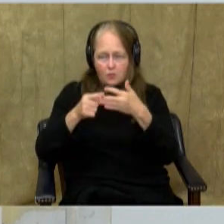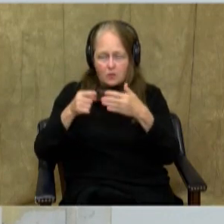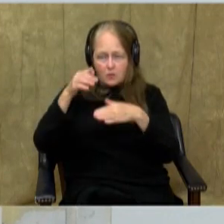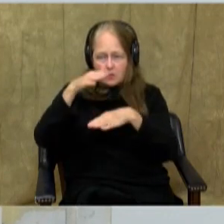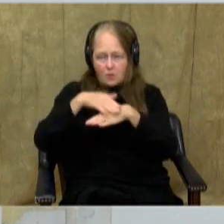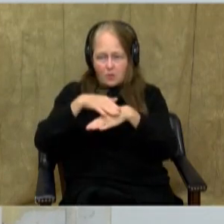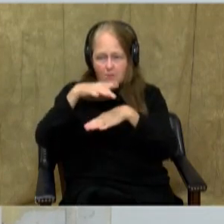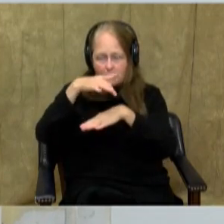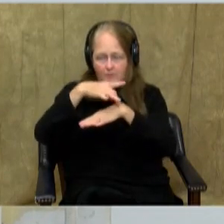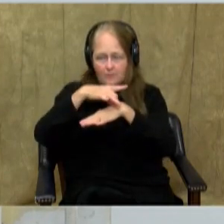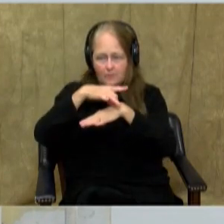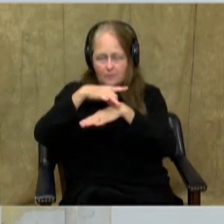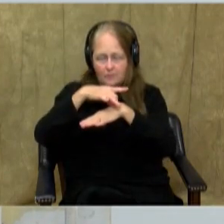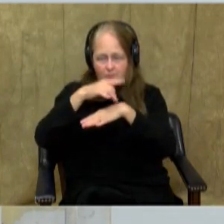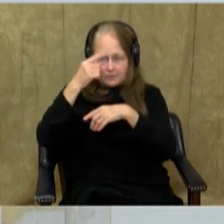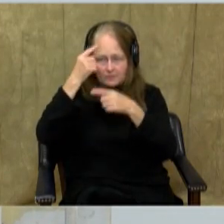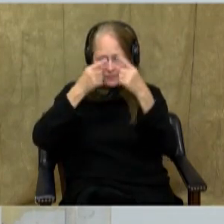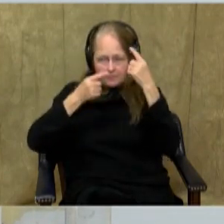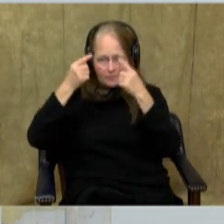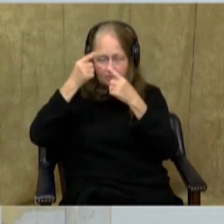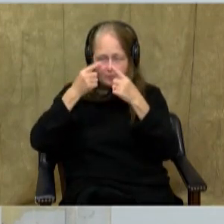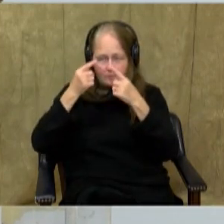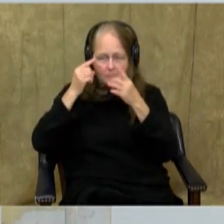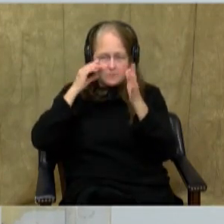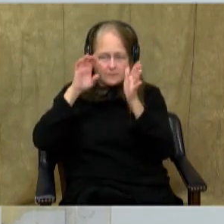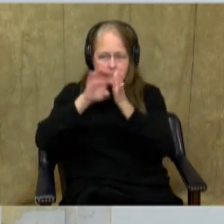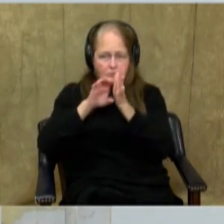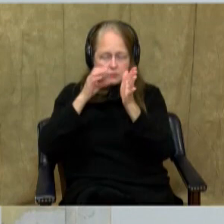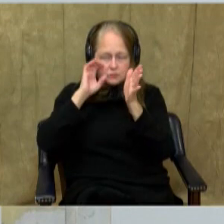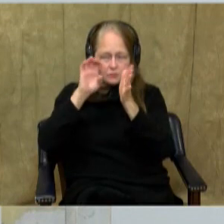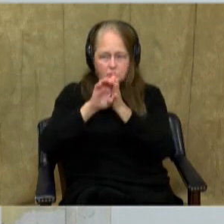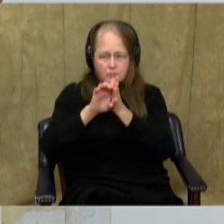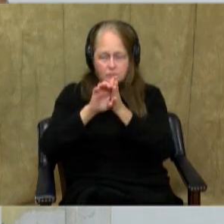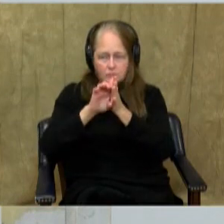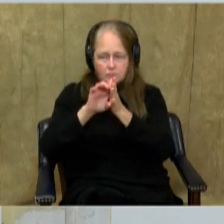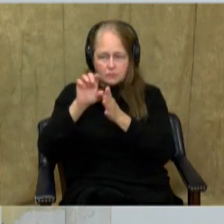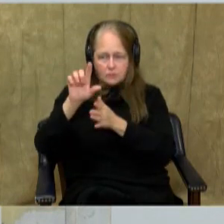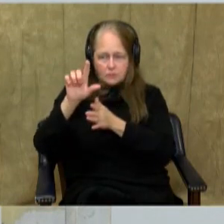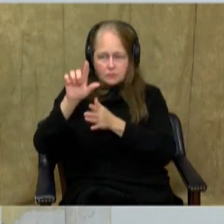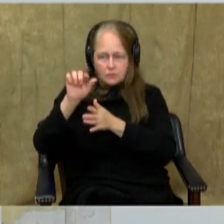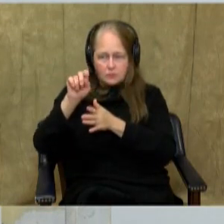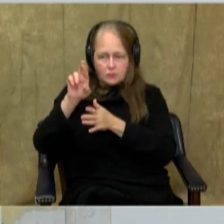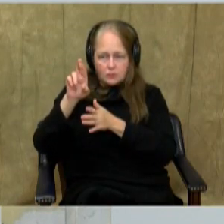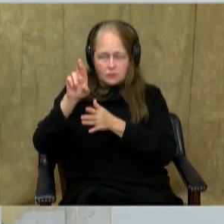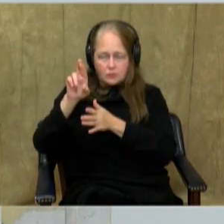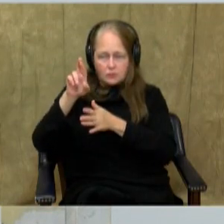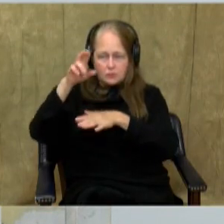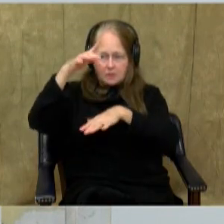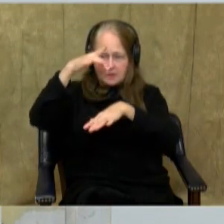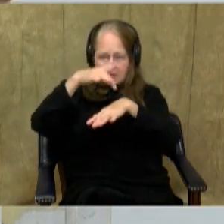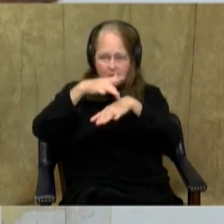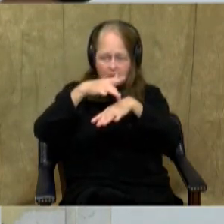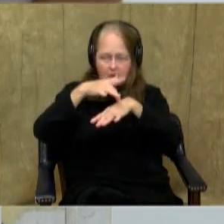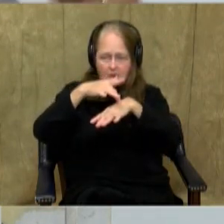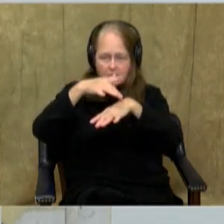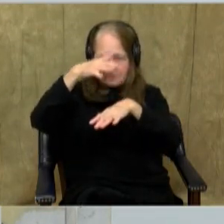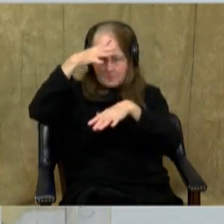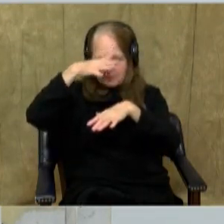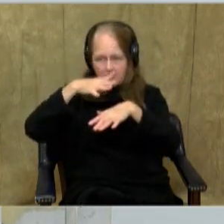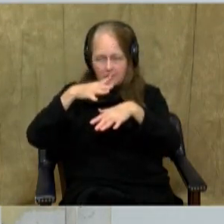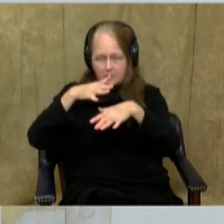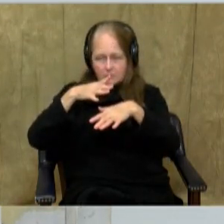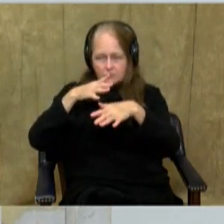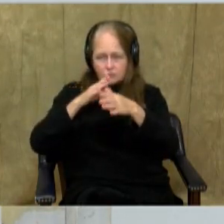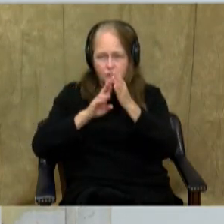on Earth. That's why when you think of like any images you've seen of the lunar landings when we went to the moon, those guys were